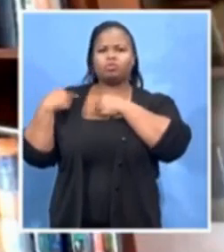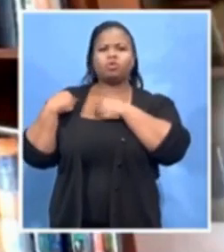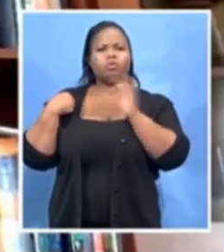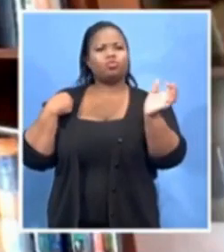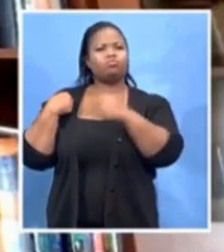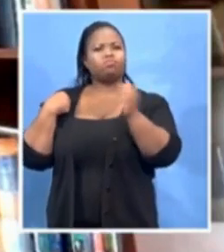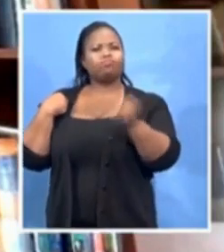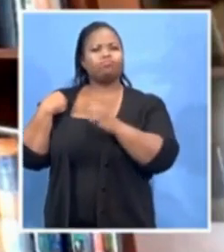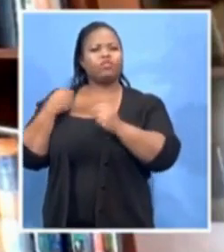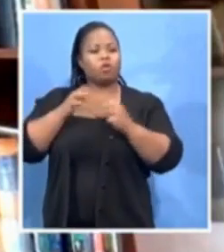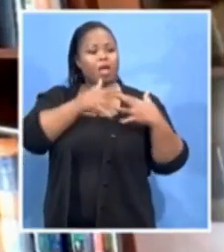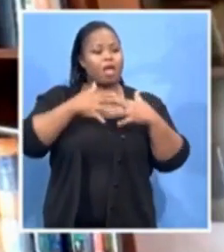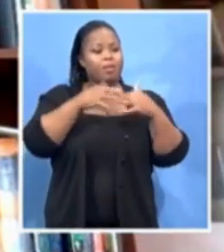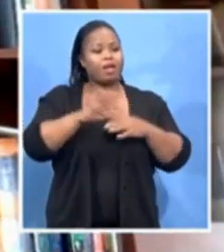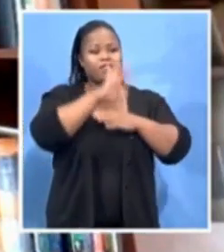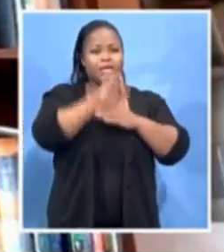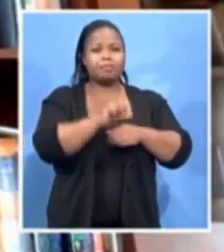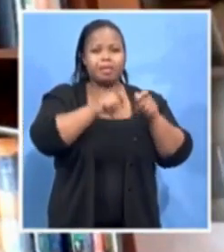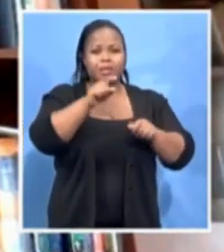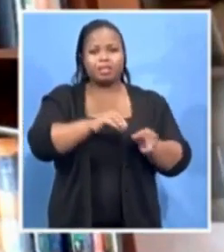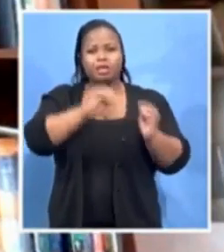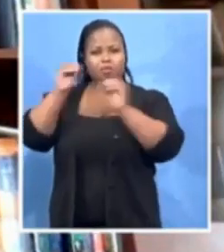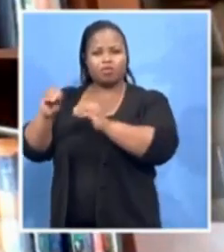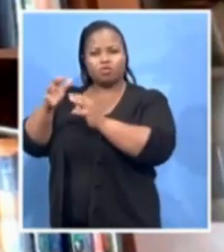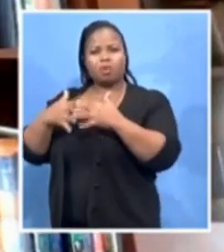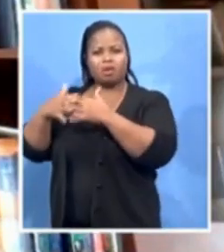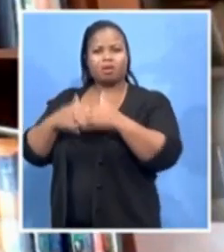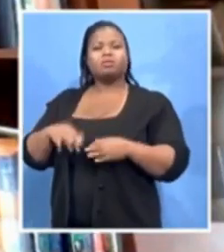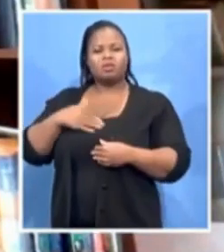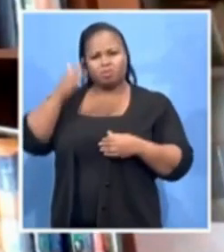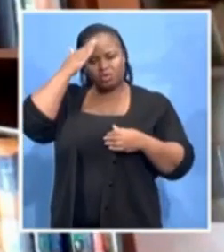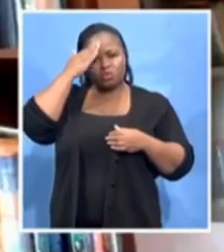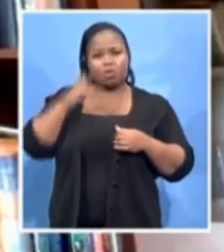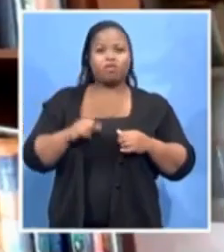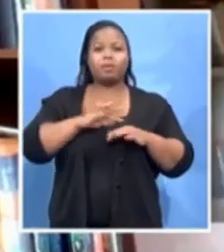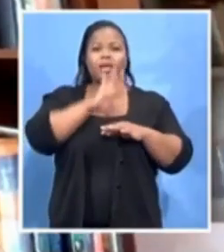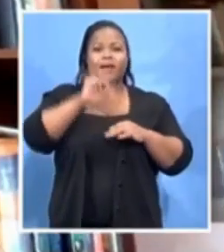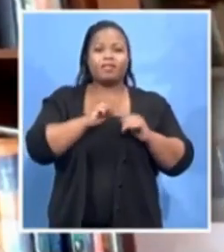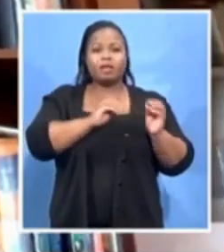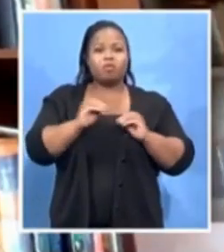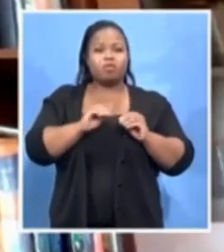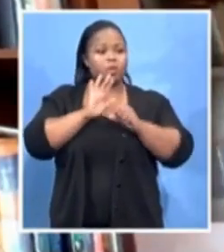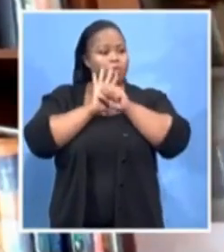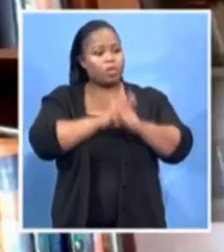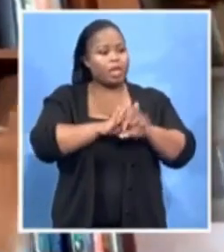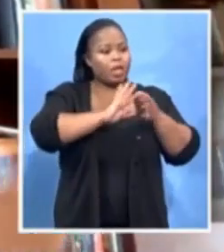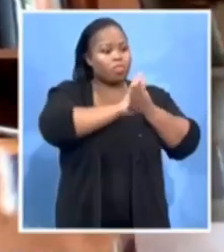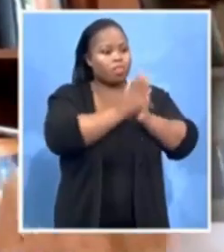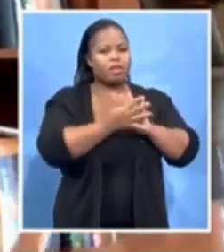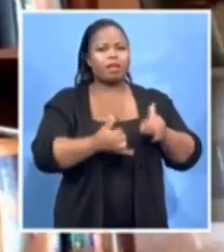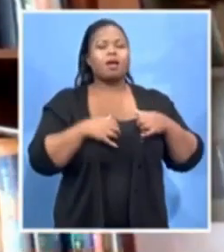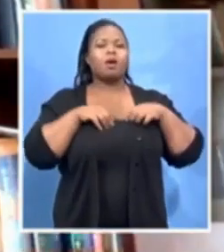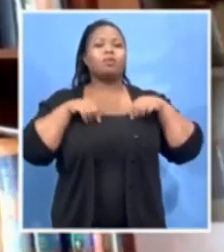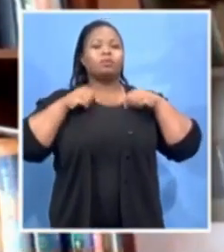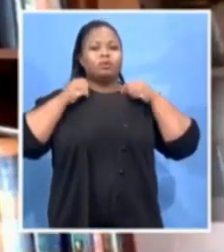better able to appreciate why the Pan-African movement is now undermined. We now have those who are aligned to the